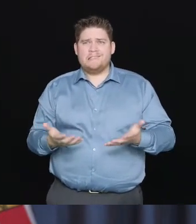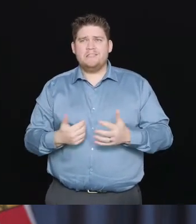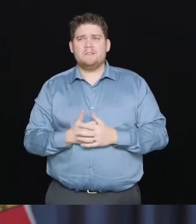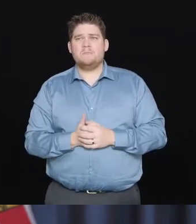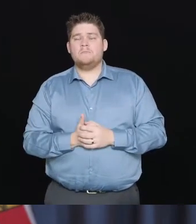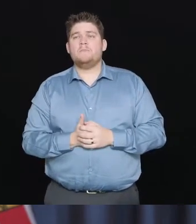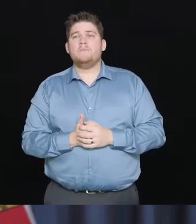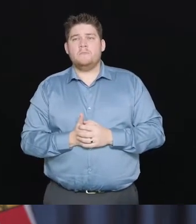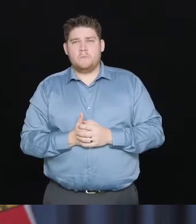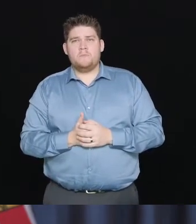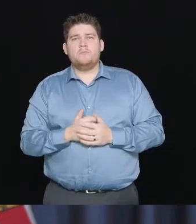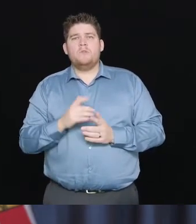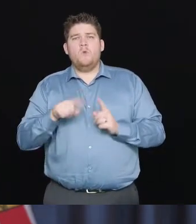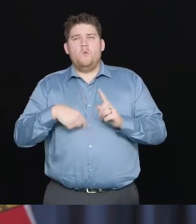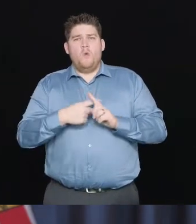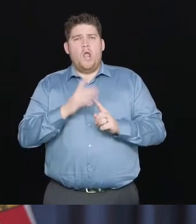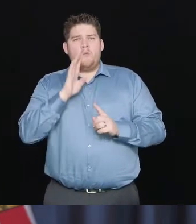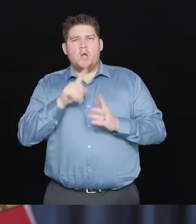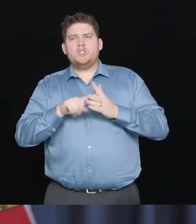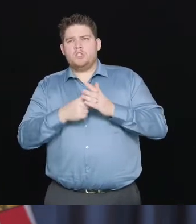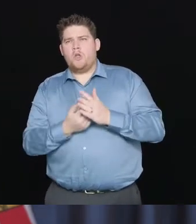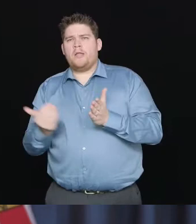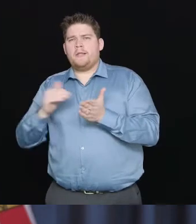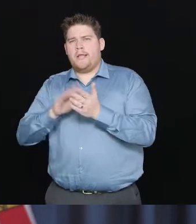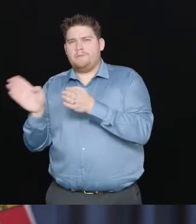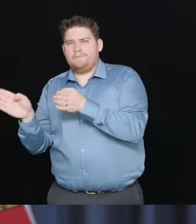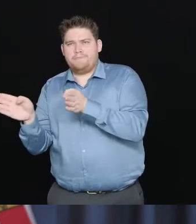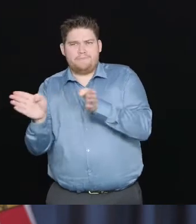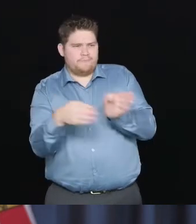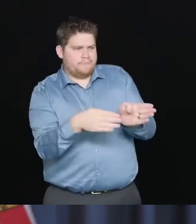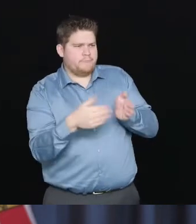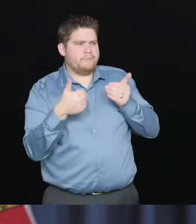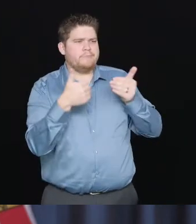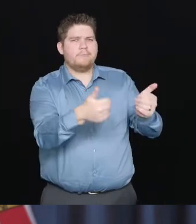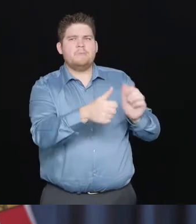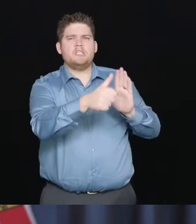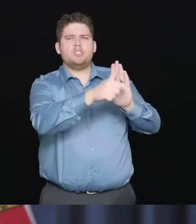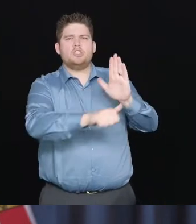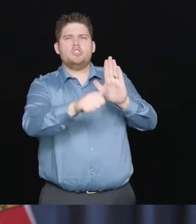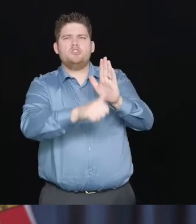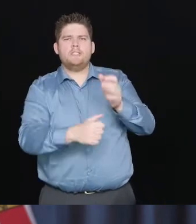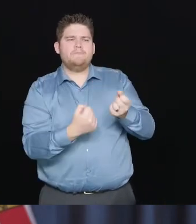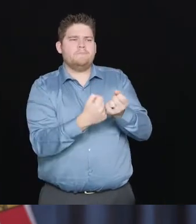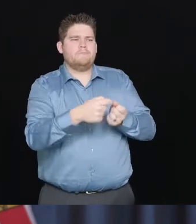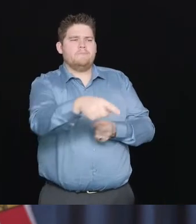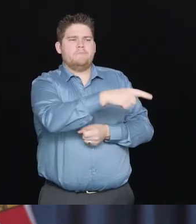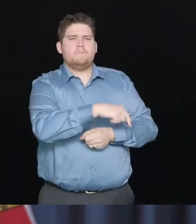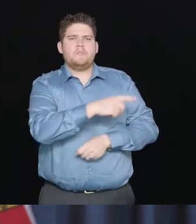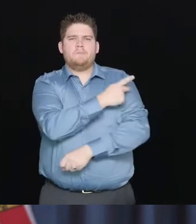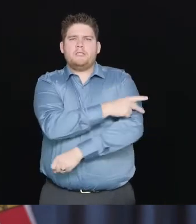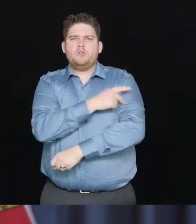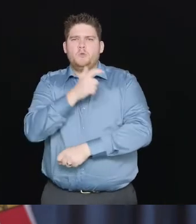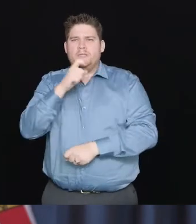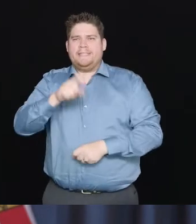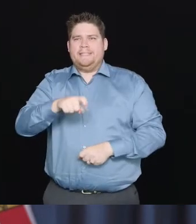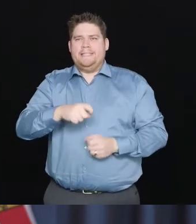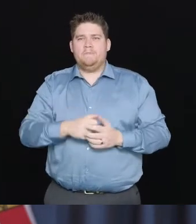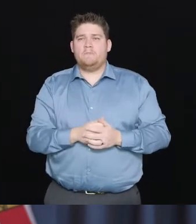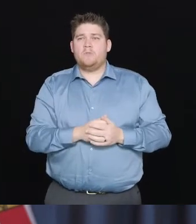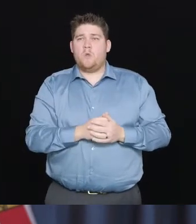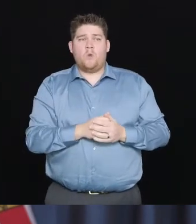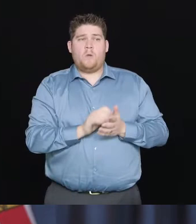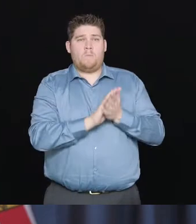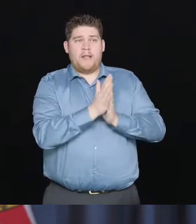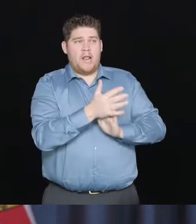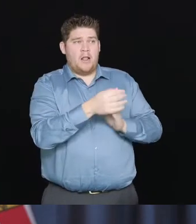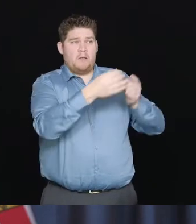backlog, or will they just be put back into the lengthy queues? Well, I think Ian, I've spoken about this